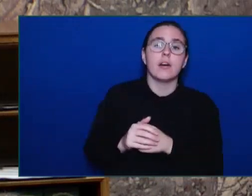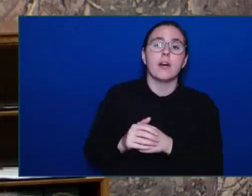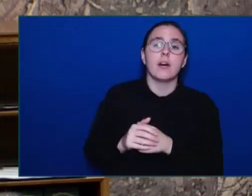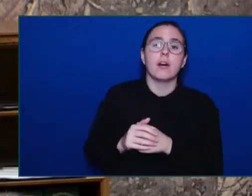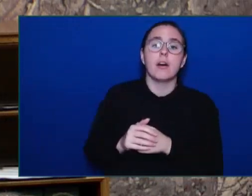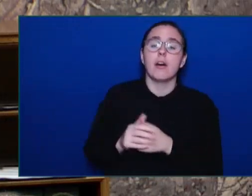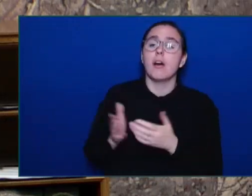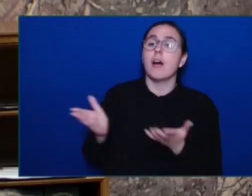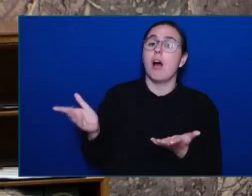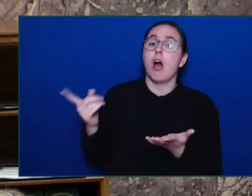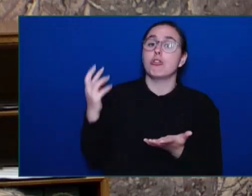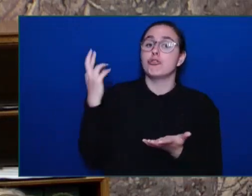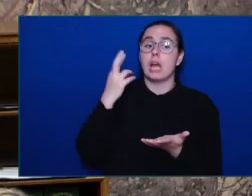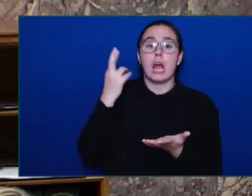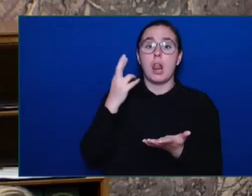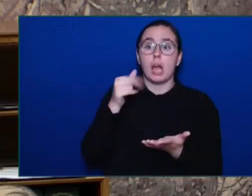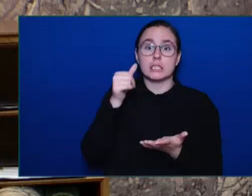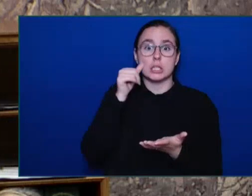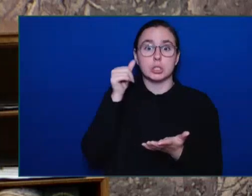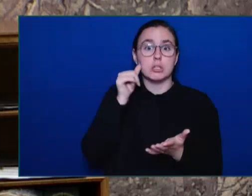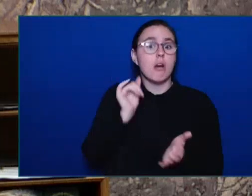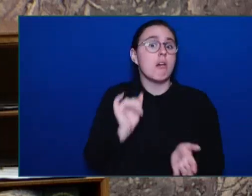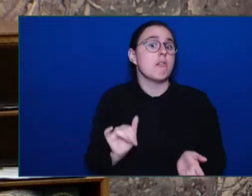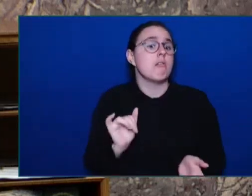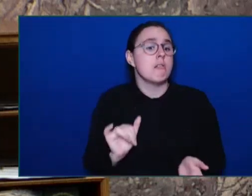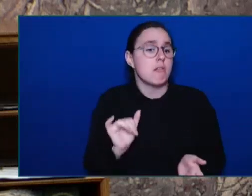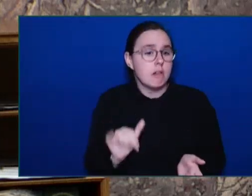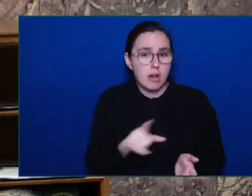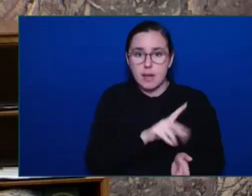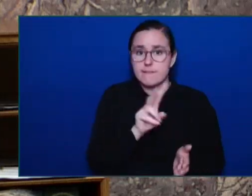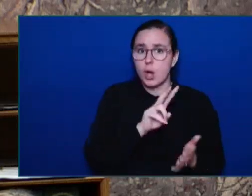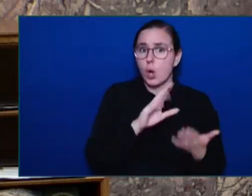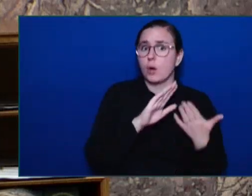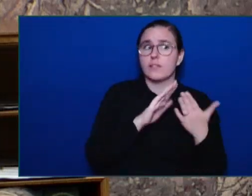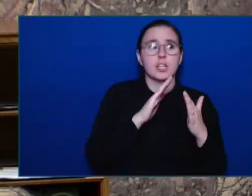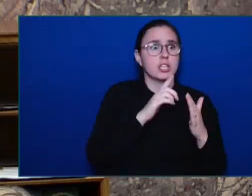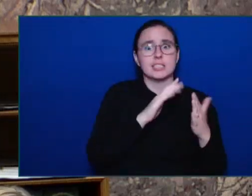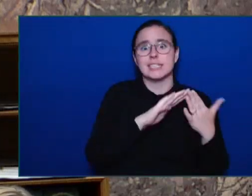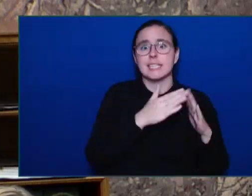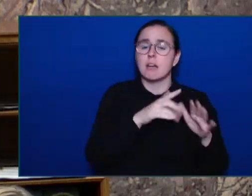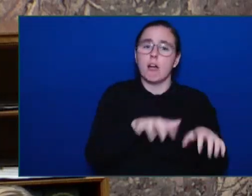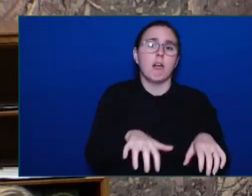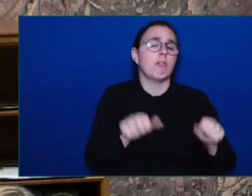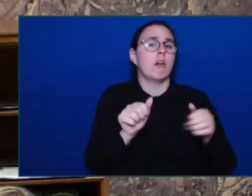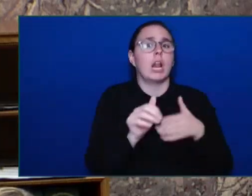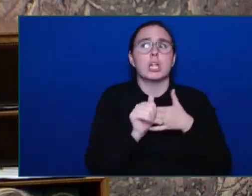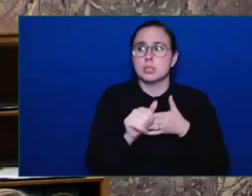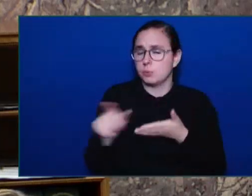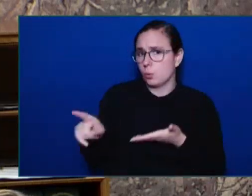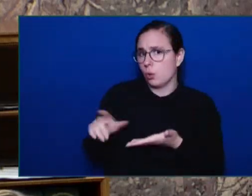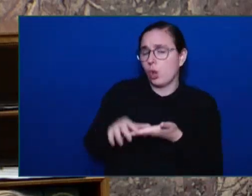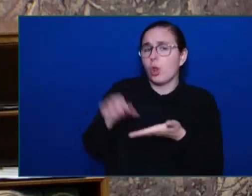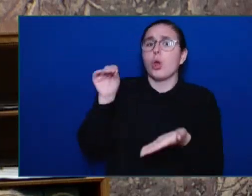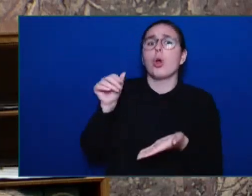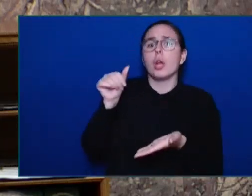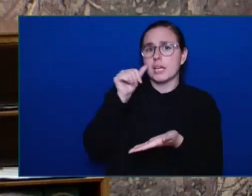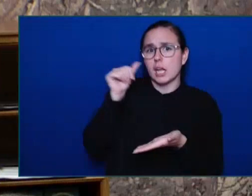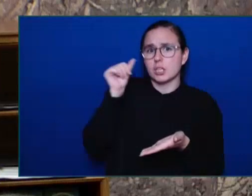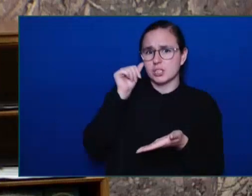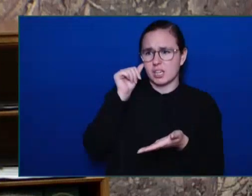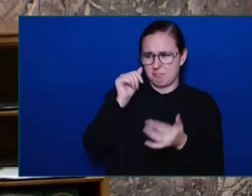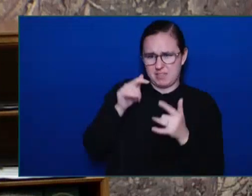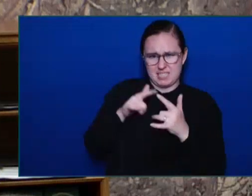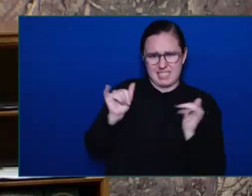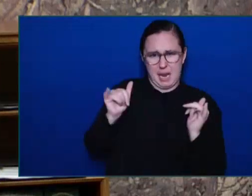notified. That's not leadership. In fact, that's called leading from behind. And right now we need a province and a Premier that knows how to lead